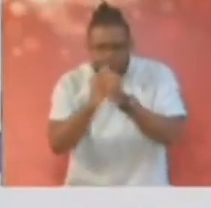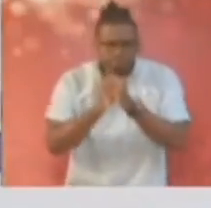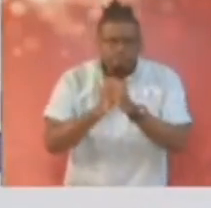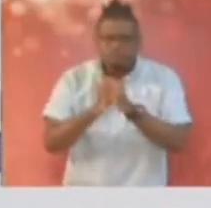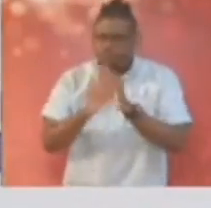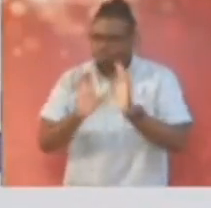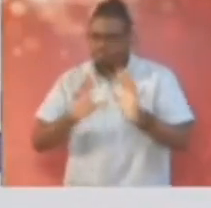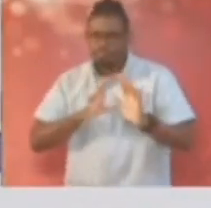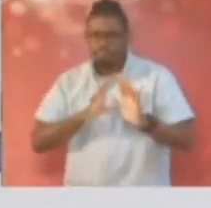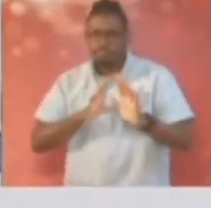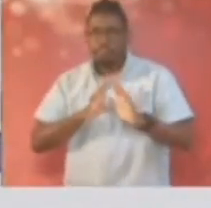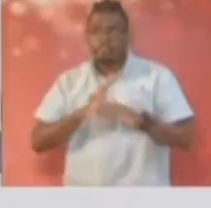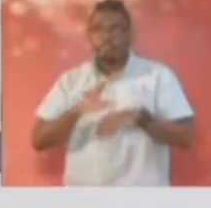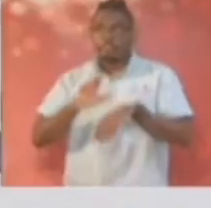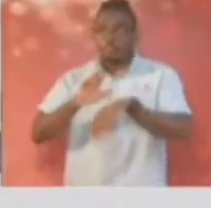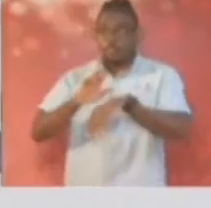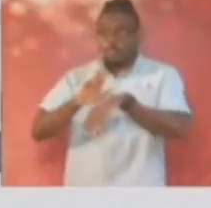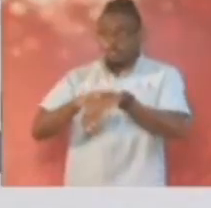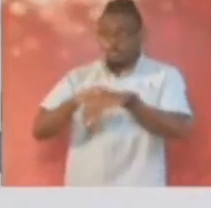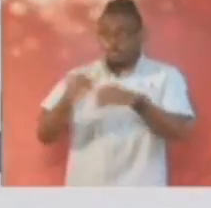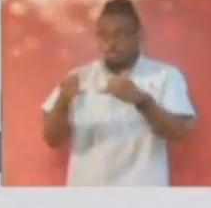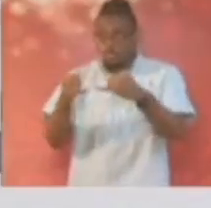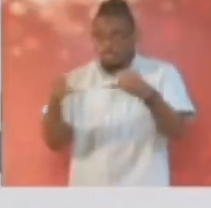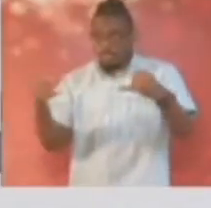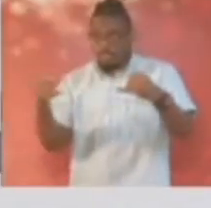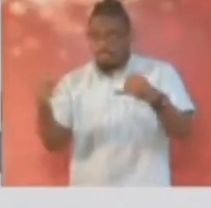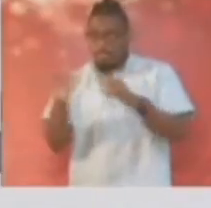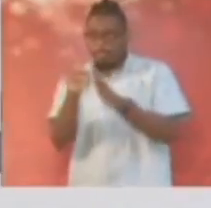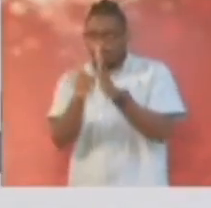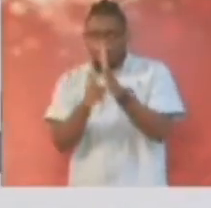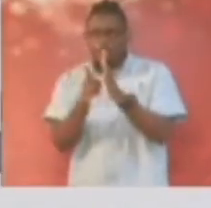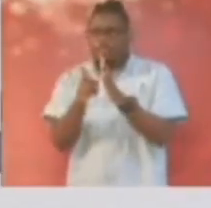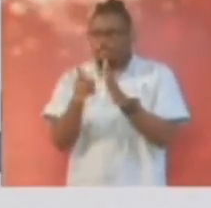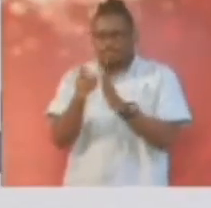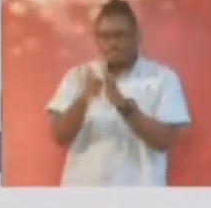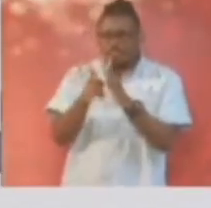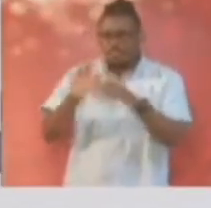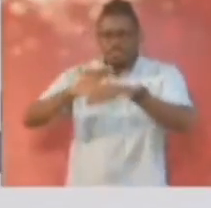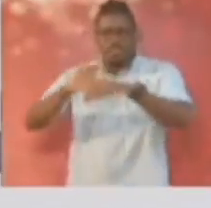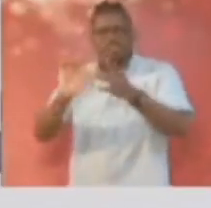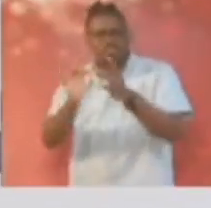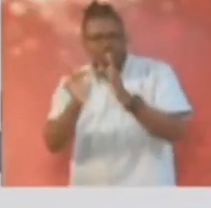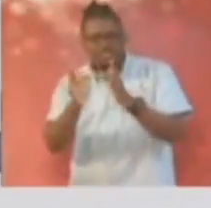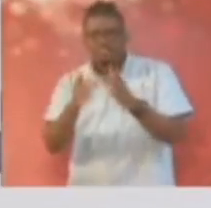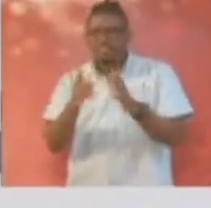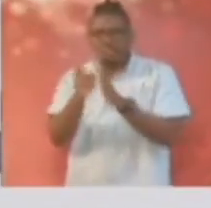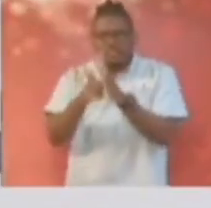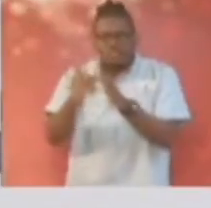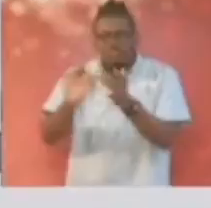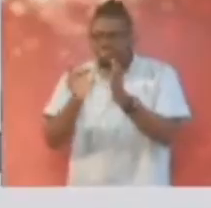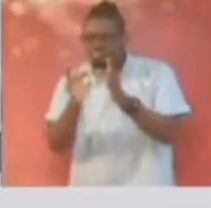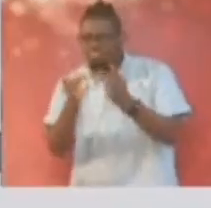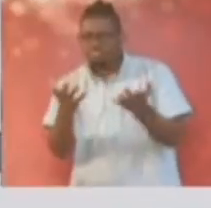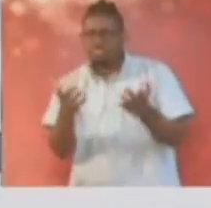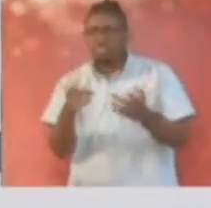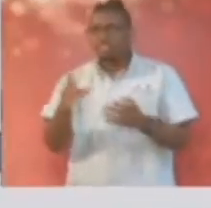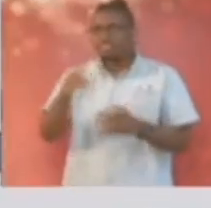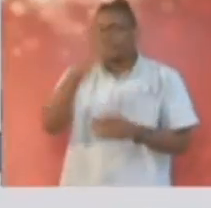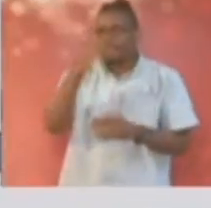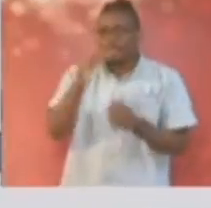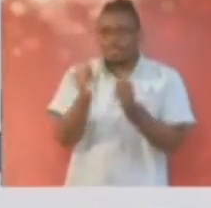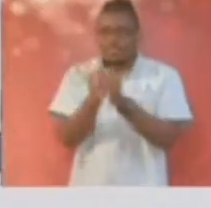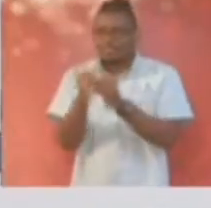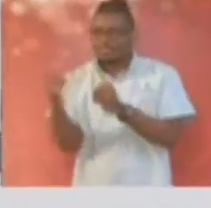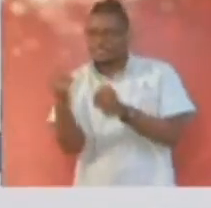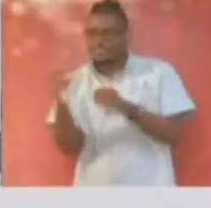pundits, extended family and friends via video calls, etc. Have virtual dinner with your friends and family.